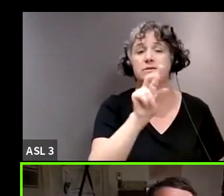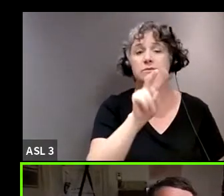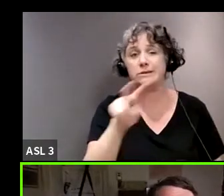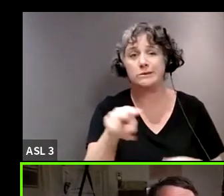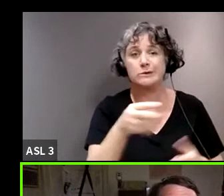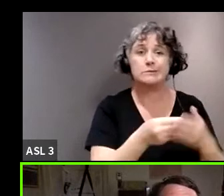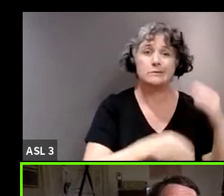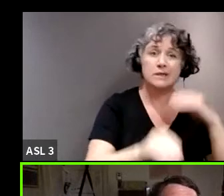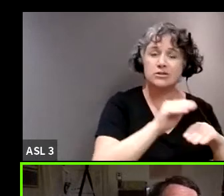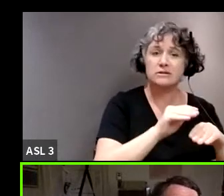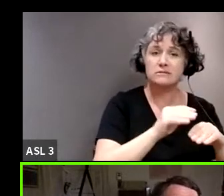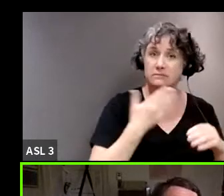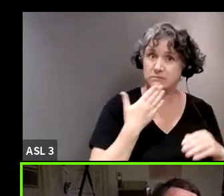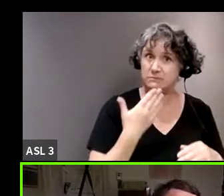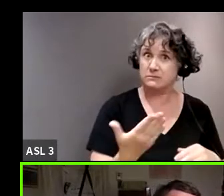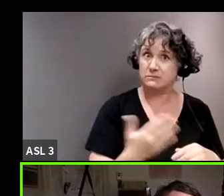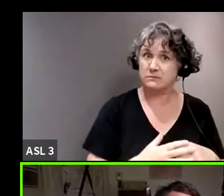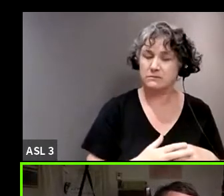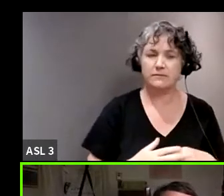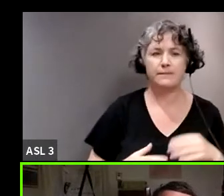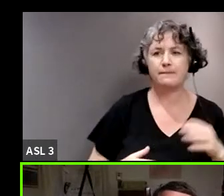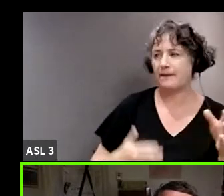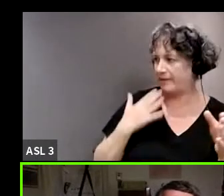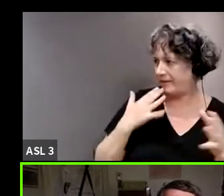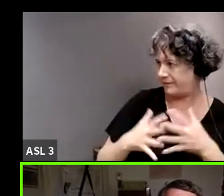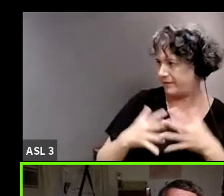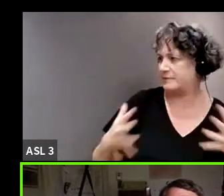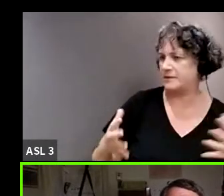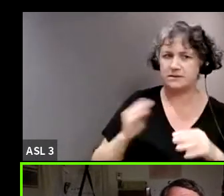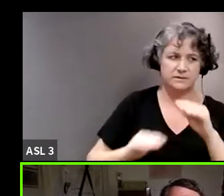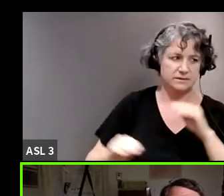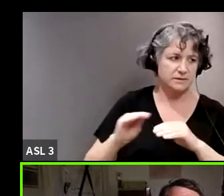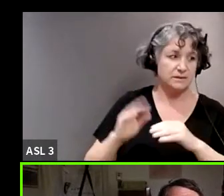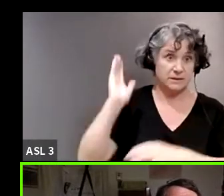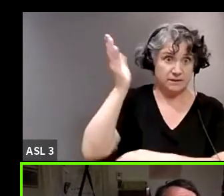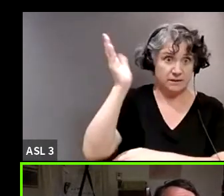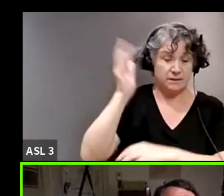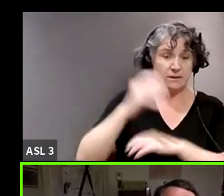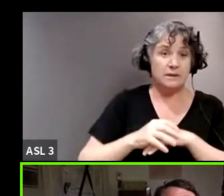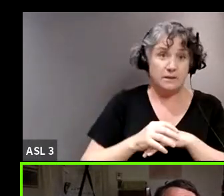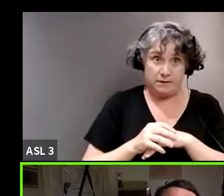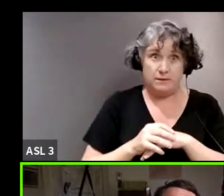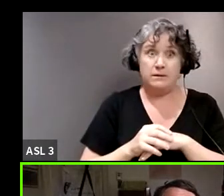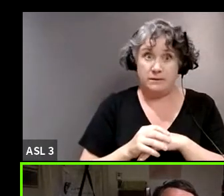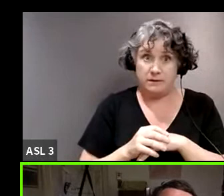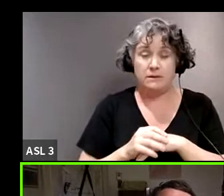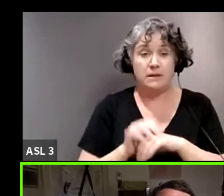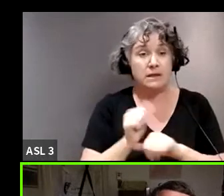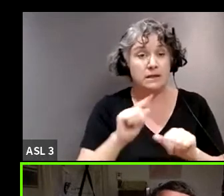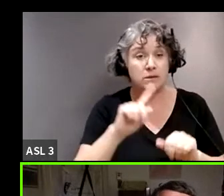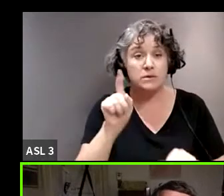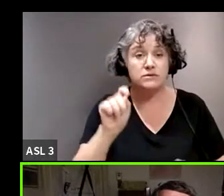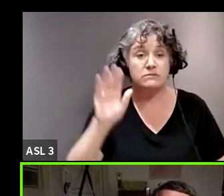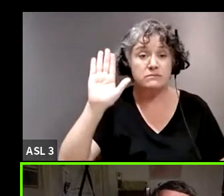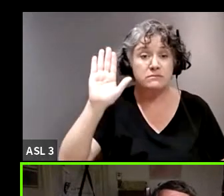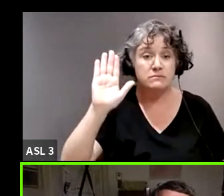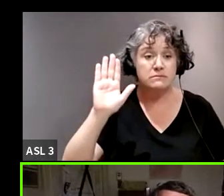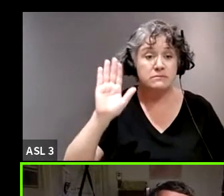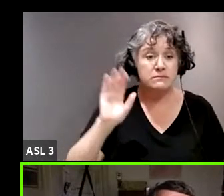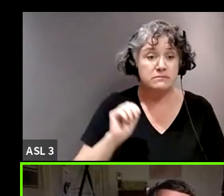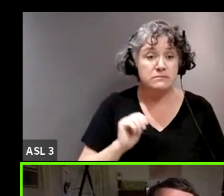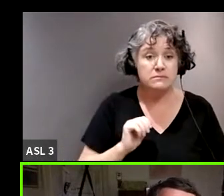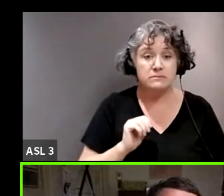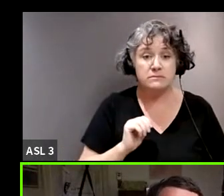much for your presentation um i'm looking to see if there are any questions for you i